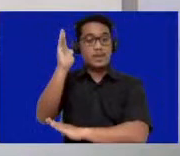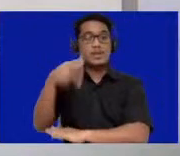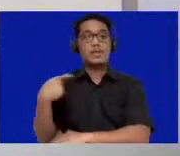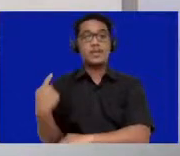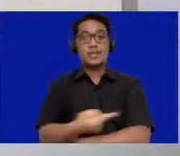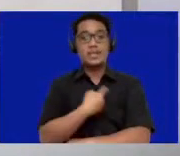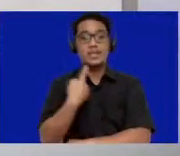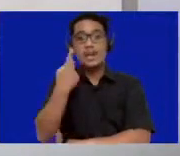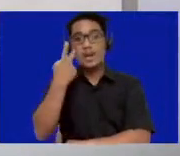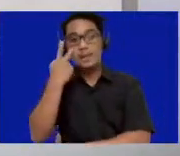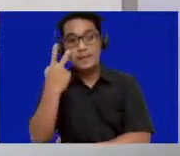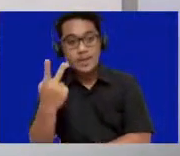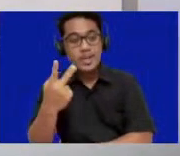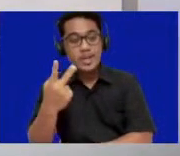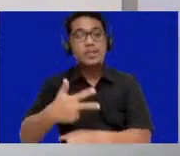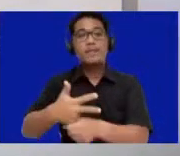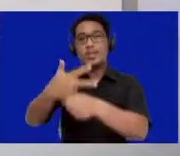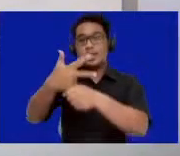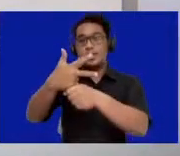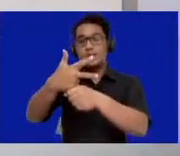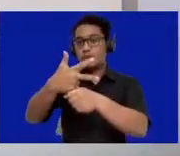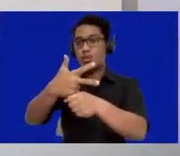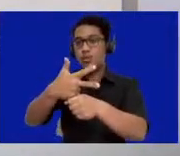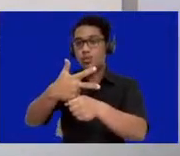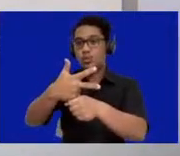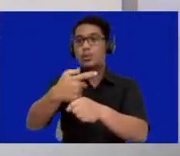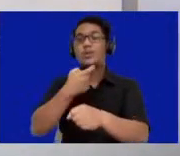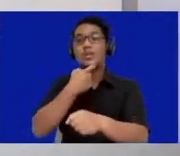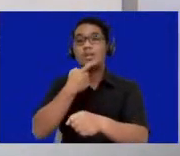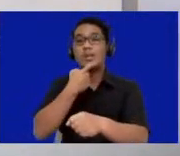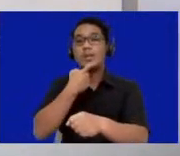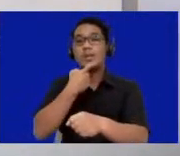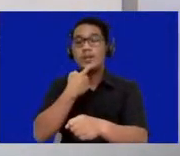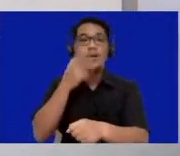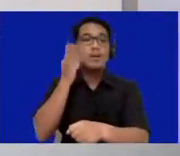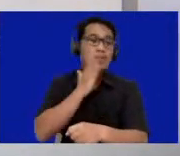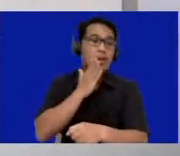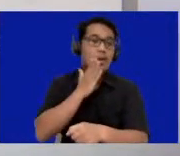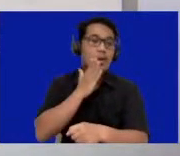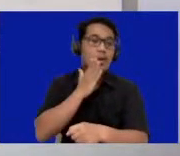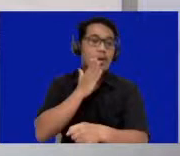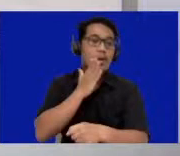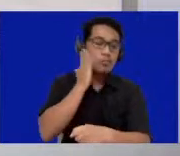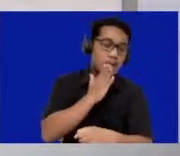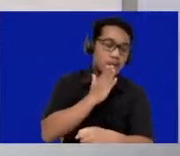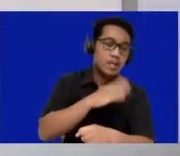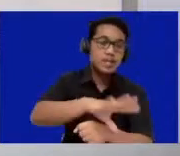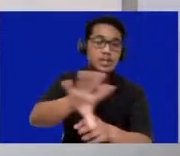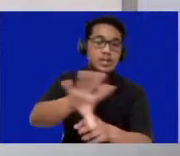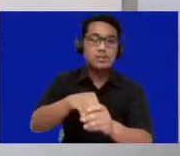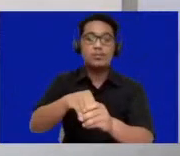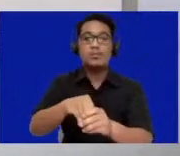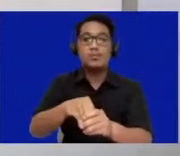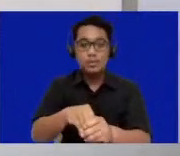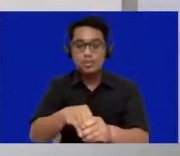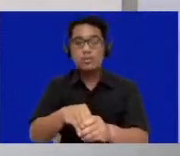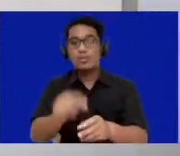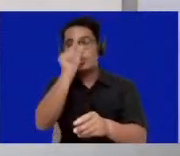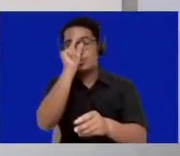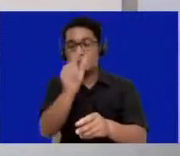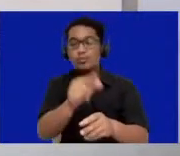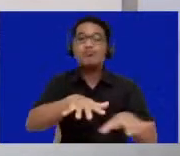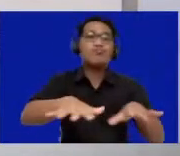video about youth engagement in disaster preparedness and response in Bangladesh. Enjoy the